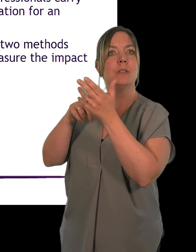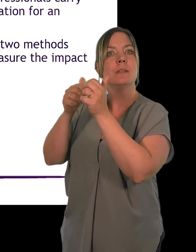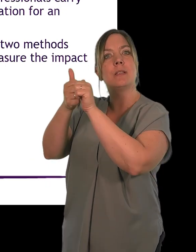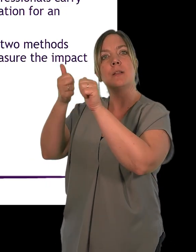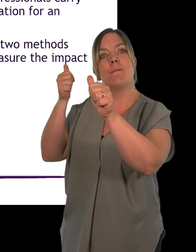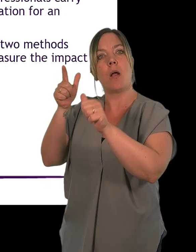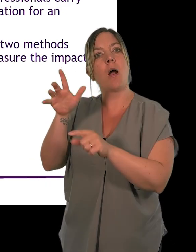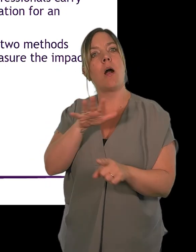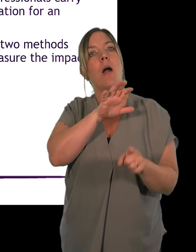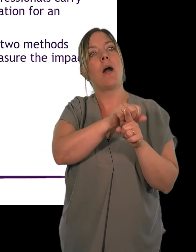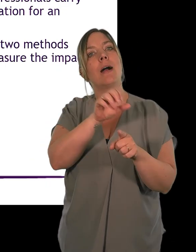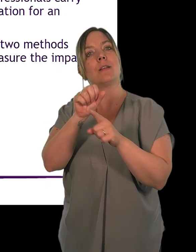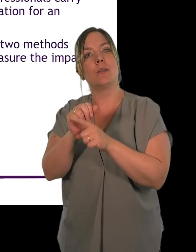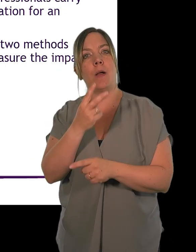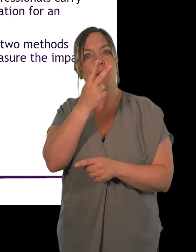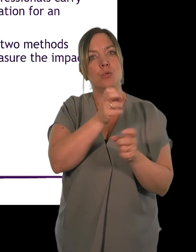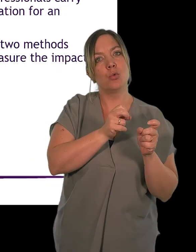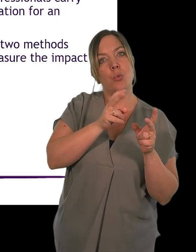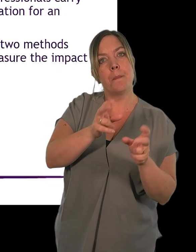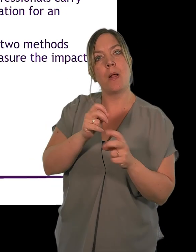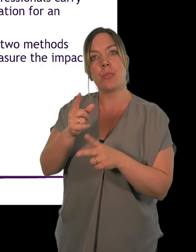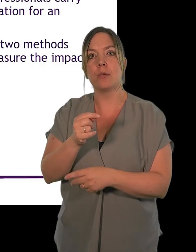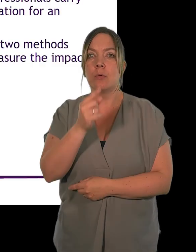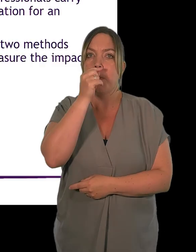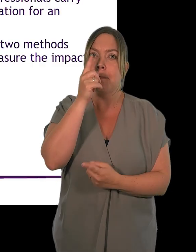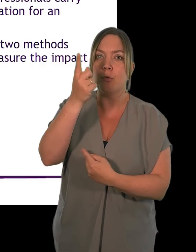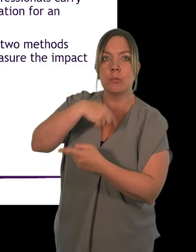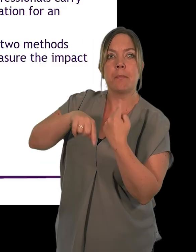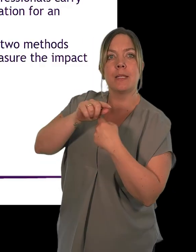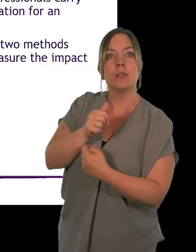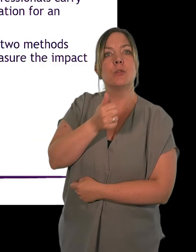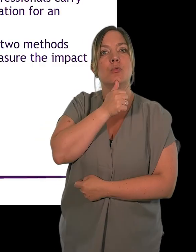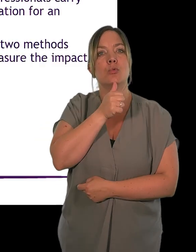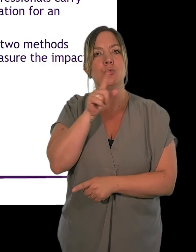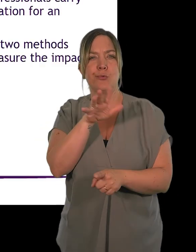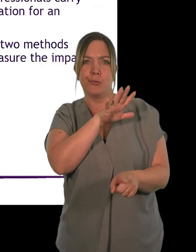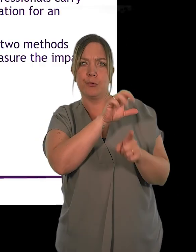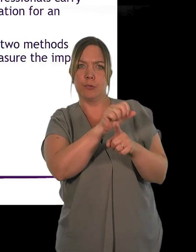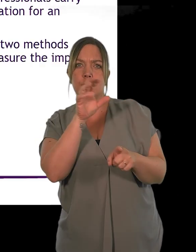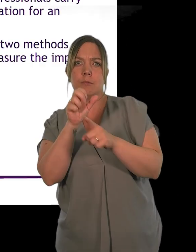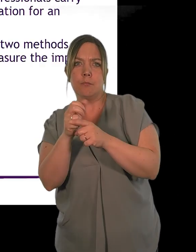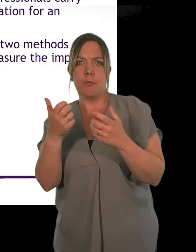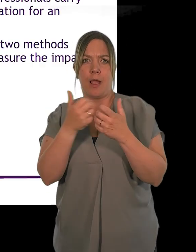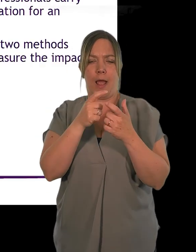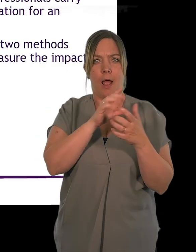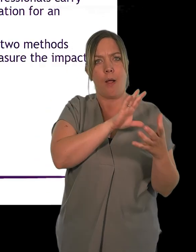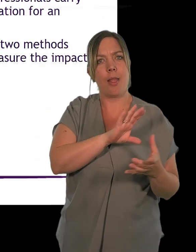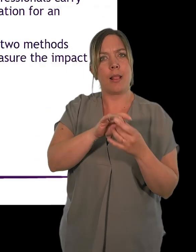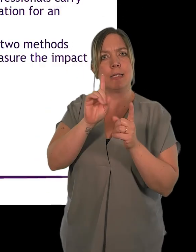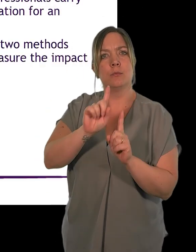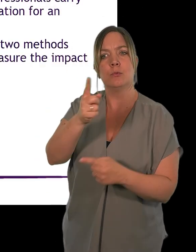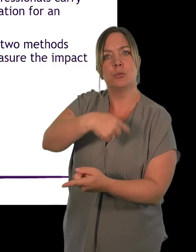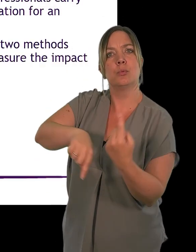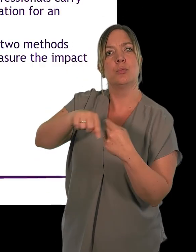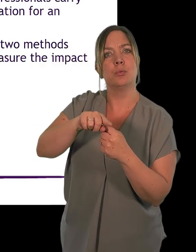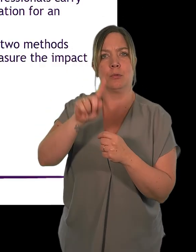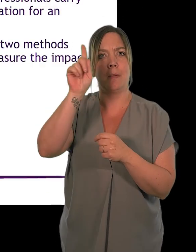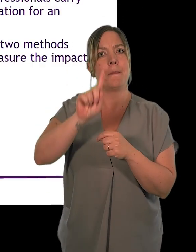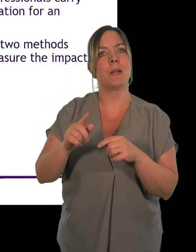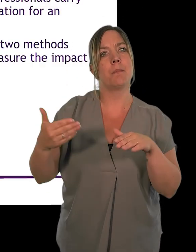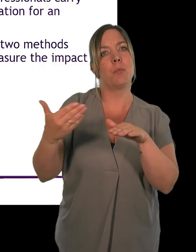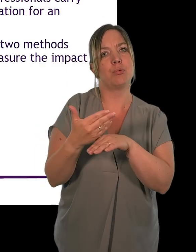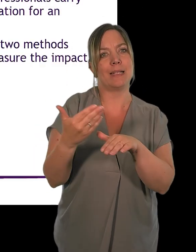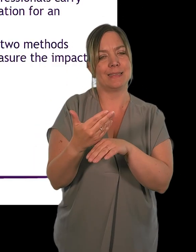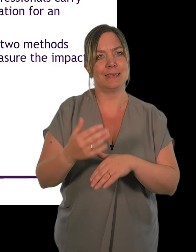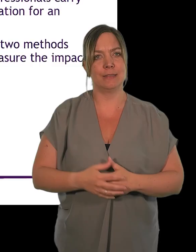and identify 2 methods that might be used to measure the impact of these people practices. So for